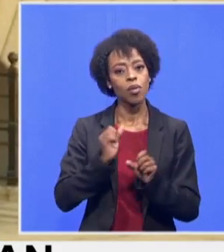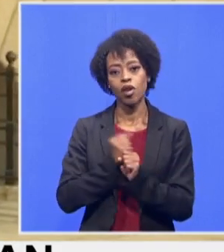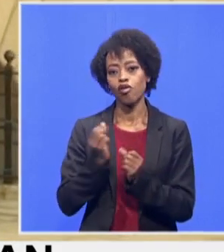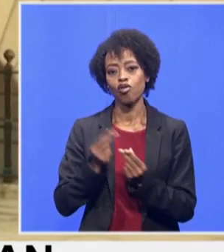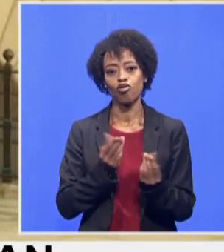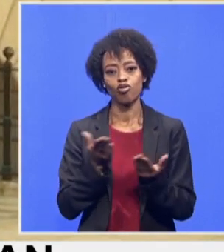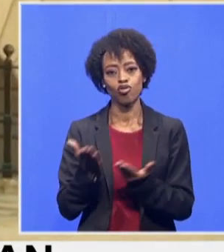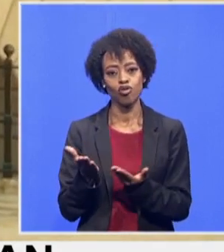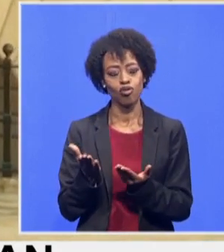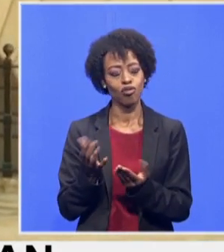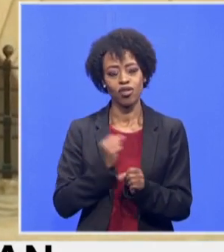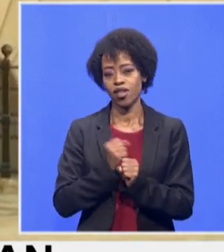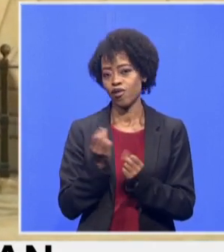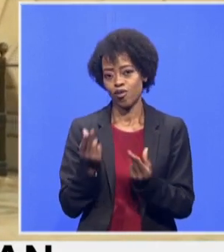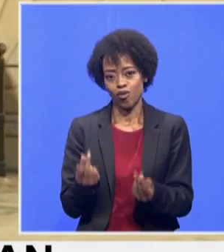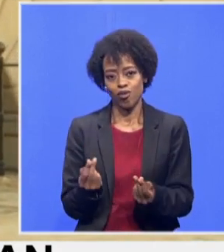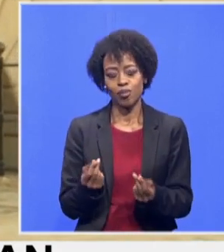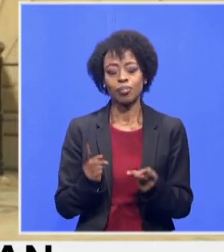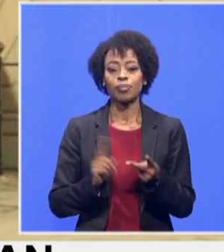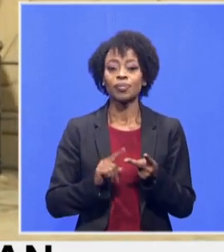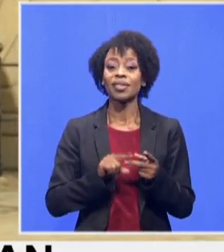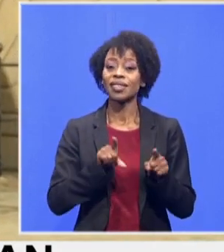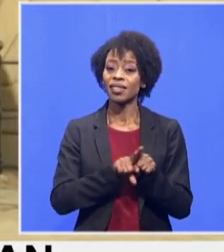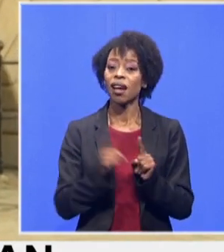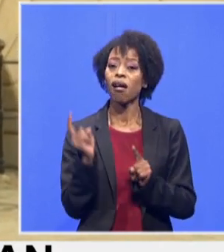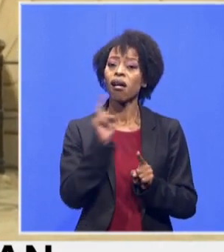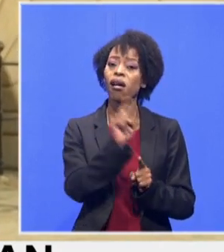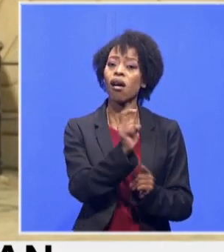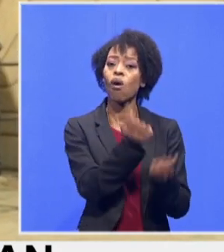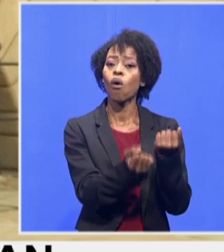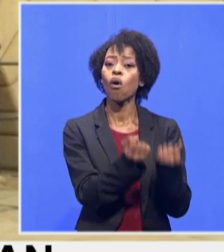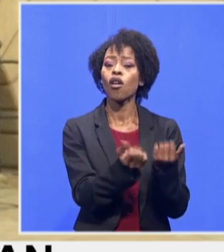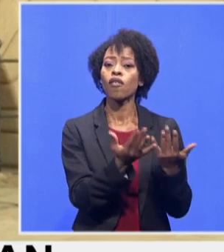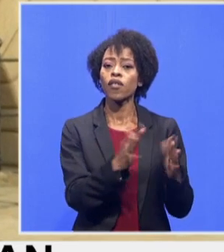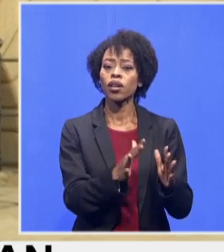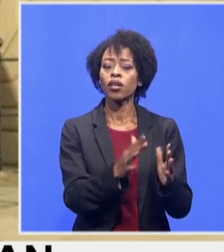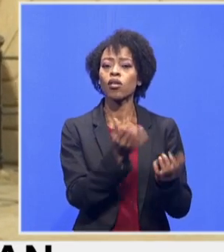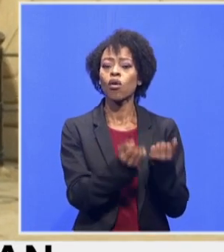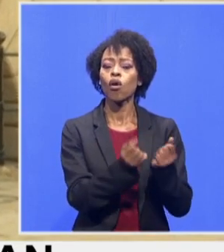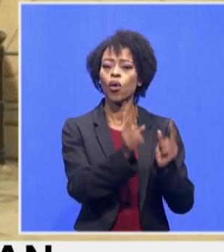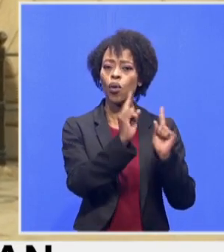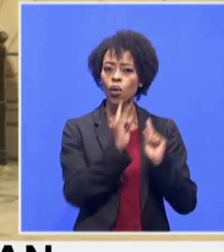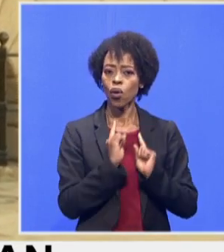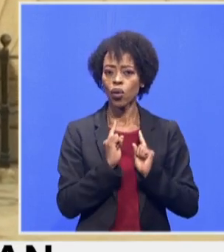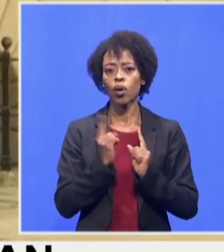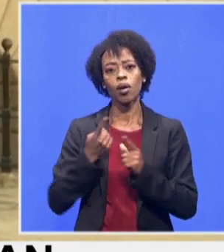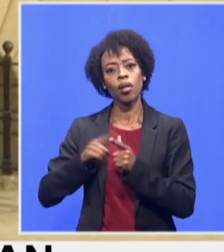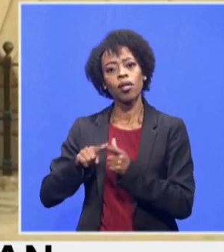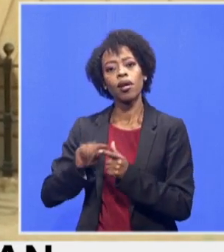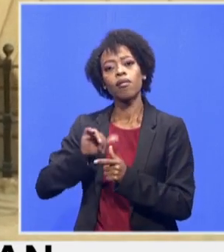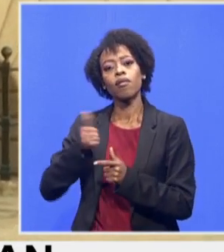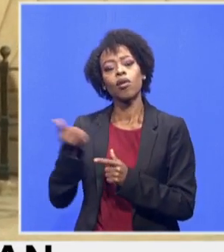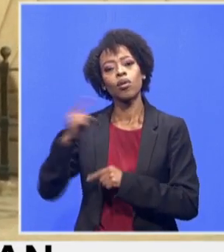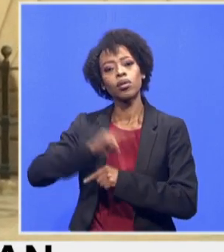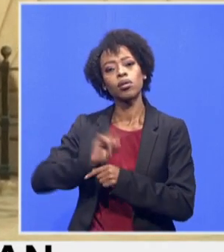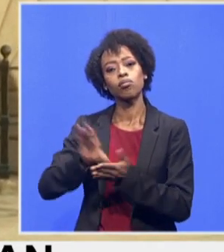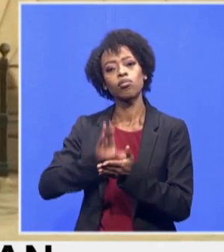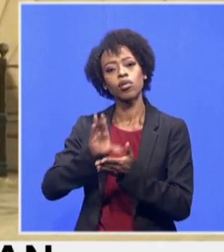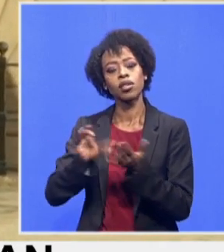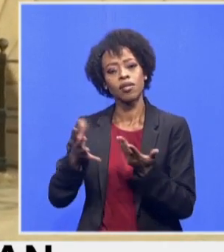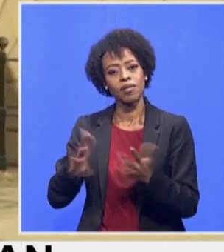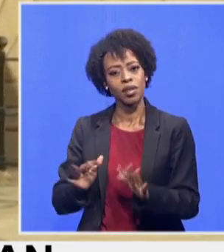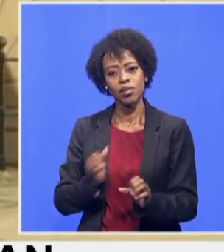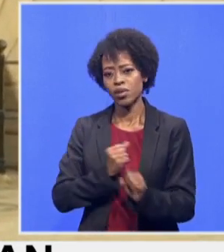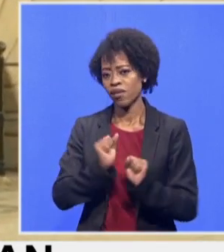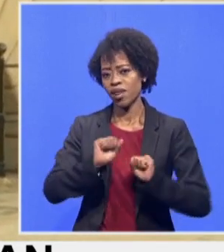We refused. And even when they went to court and got a court order, which we squashed the following day, we still did